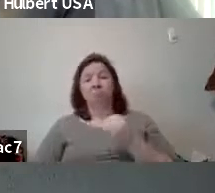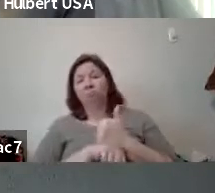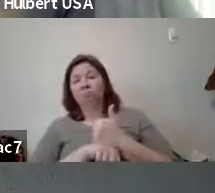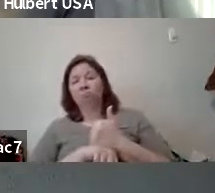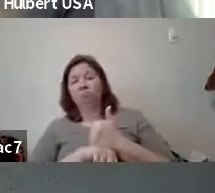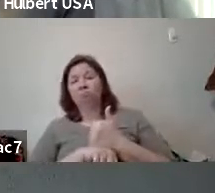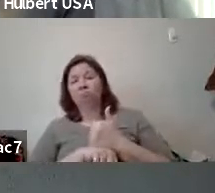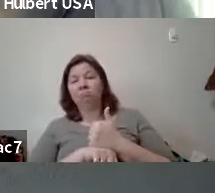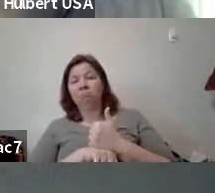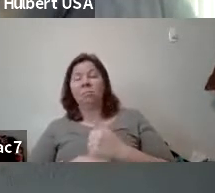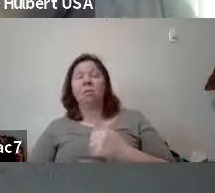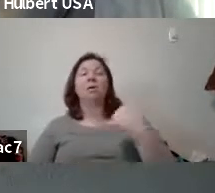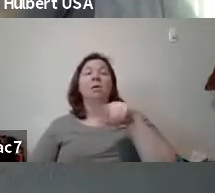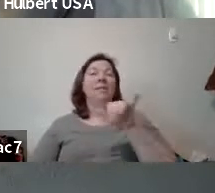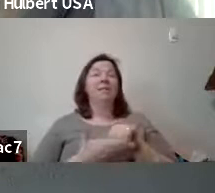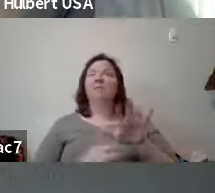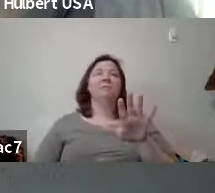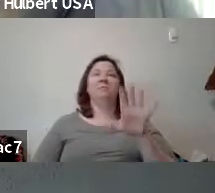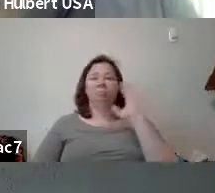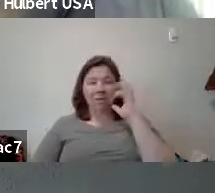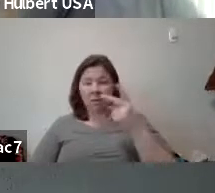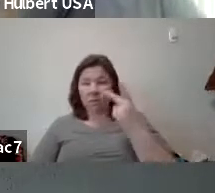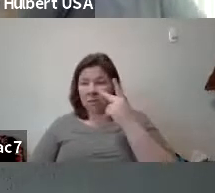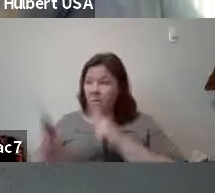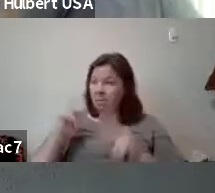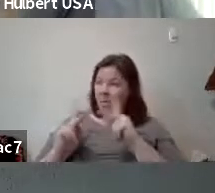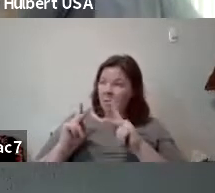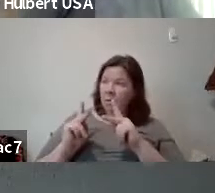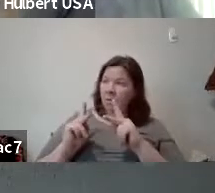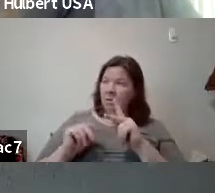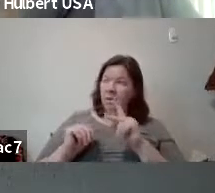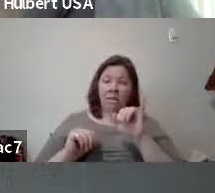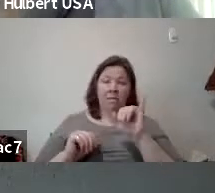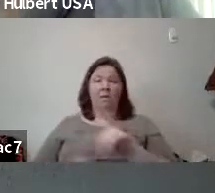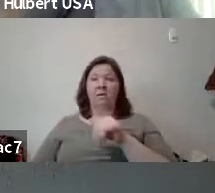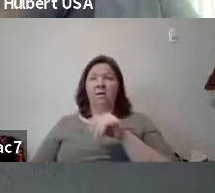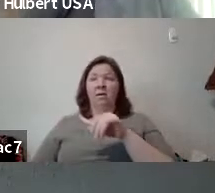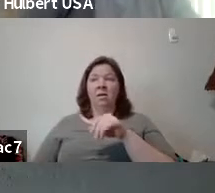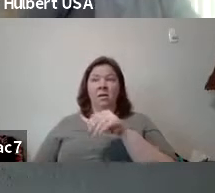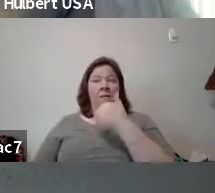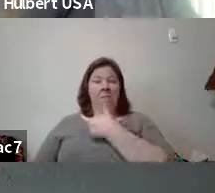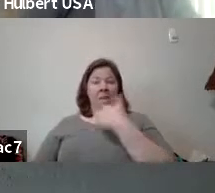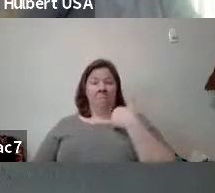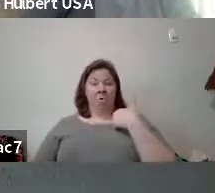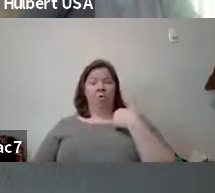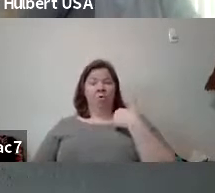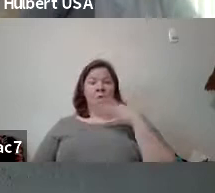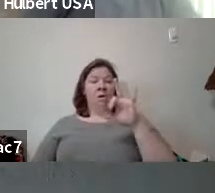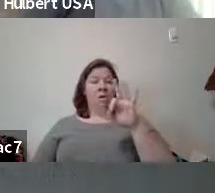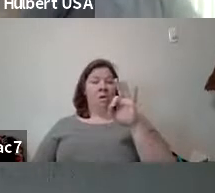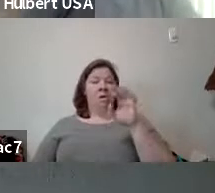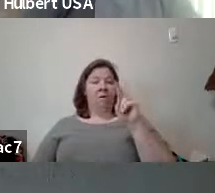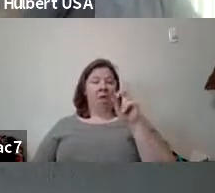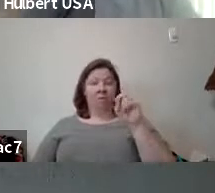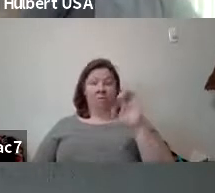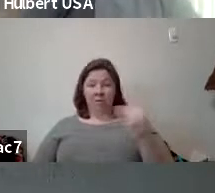just unheard of. You are seeing people that are a founding member, which is a once in a